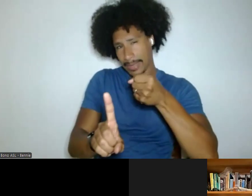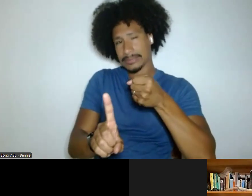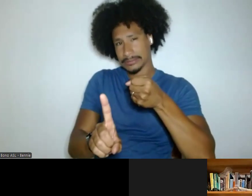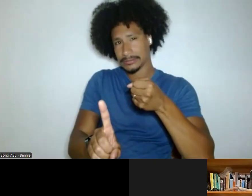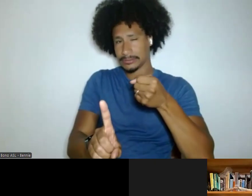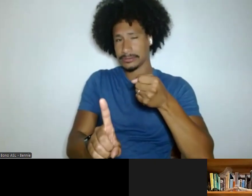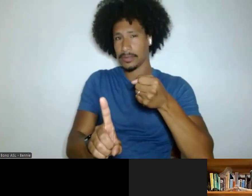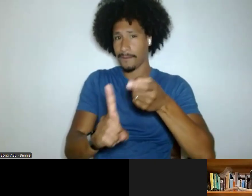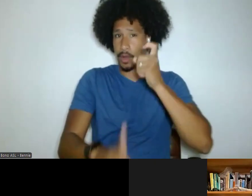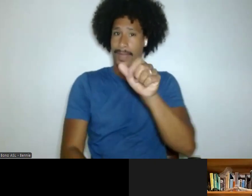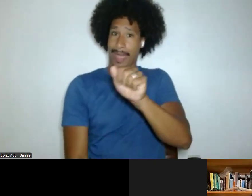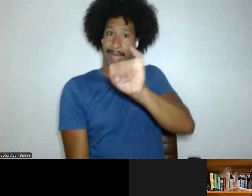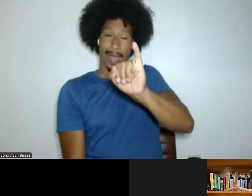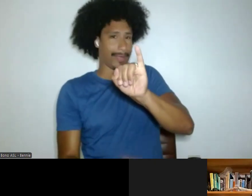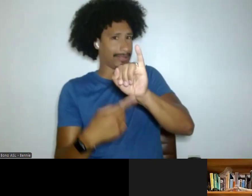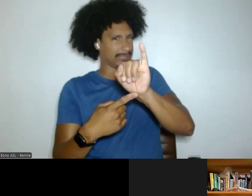intelligence in particular,